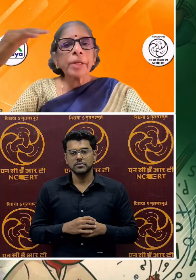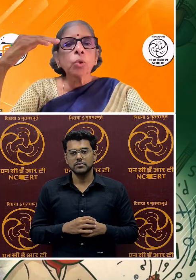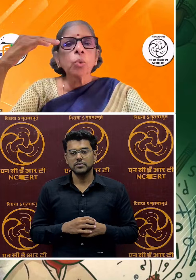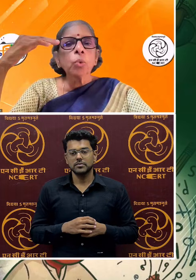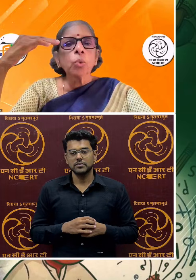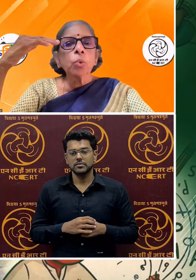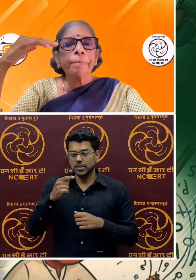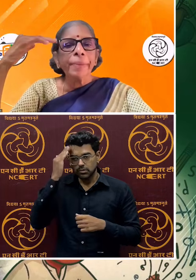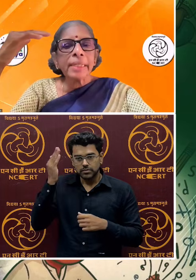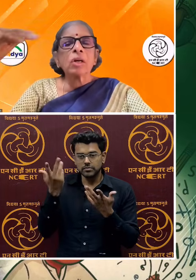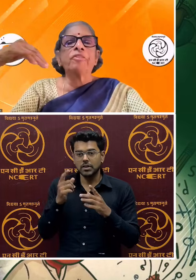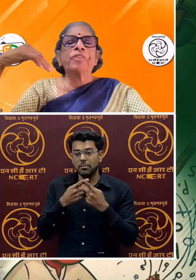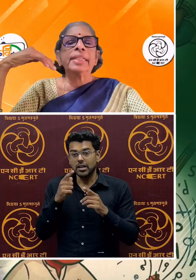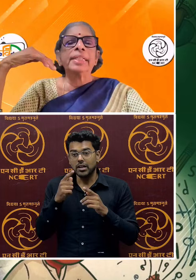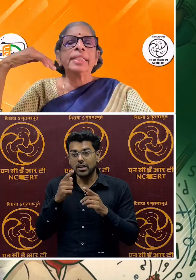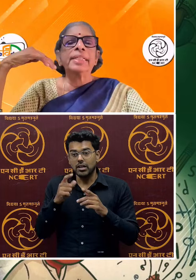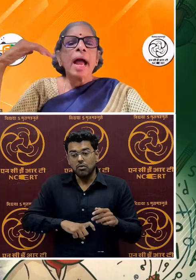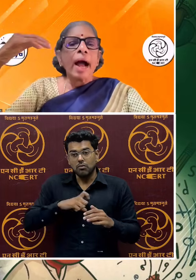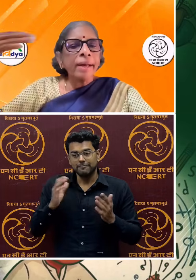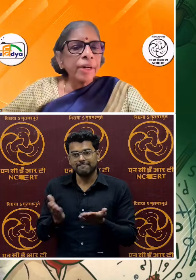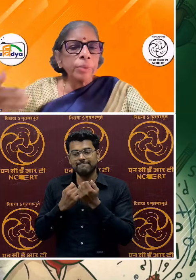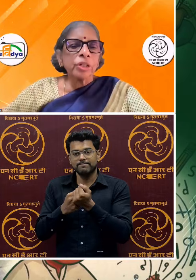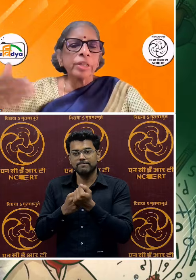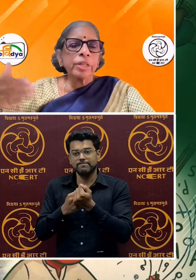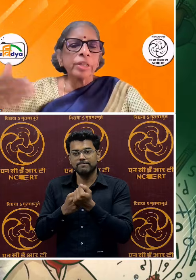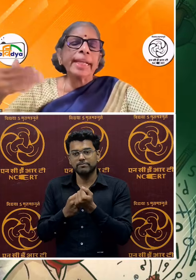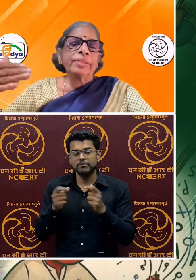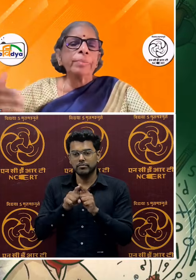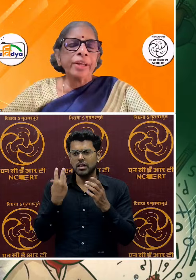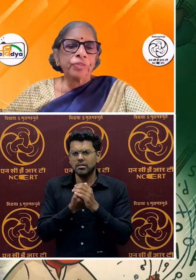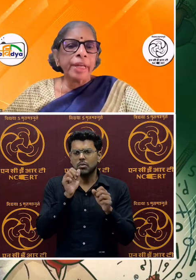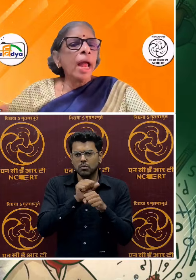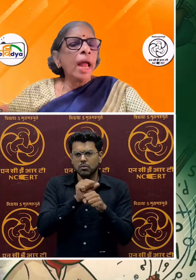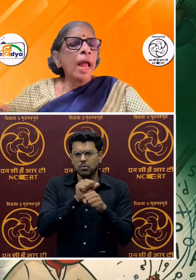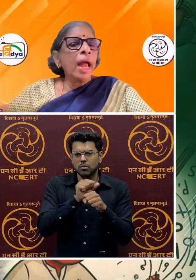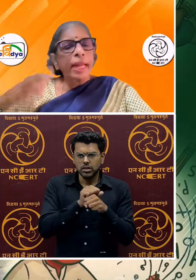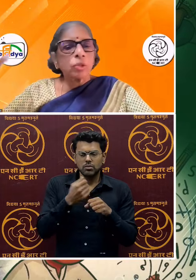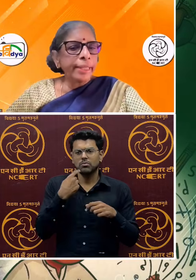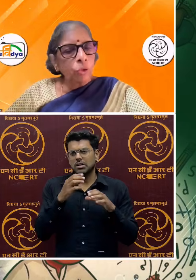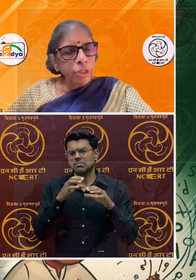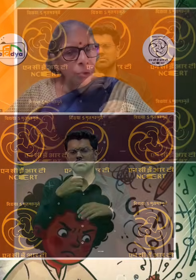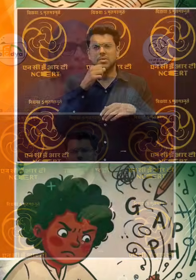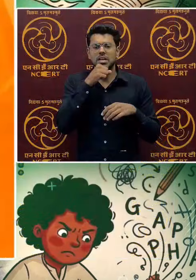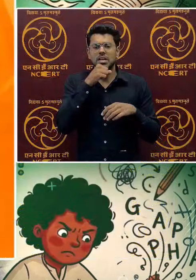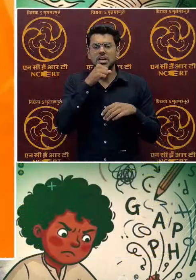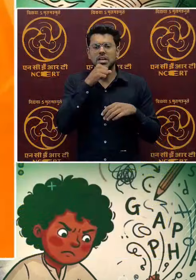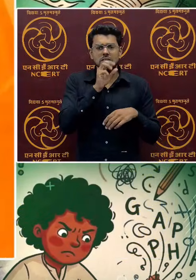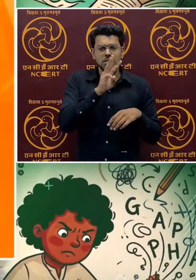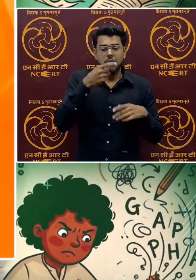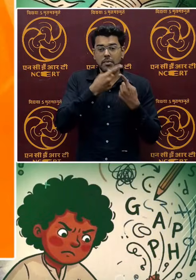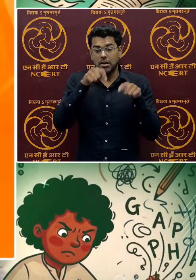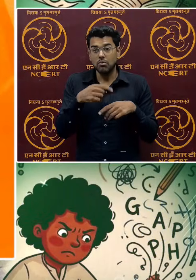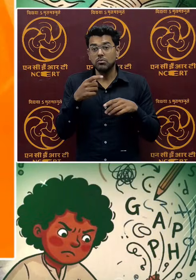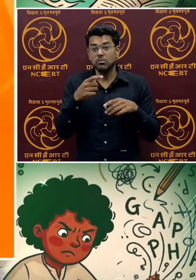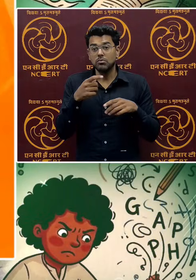Yeah. but you will build the confidence. I Absolutely. have worked with children from the age of 3, and today they are postgraduates and they're